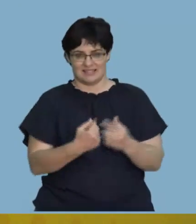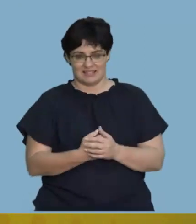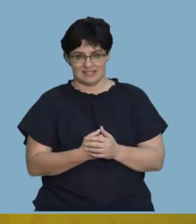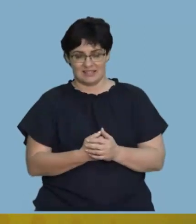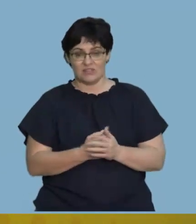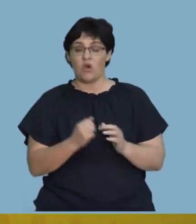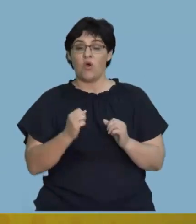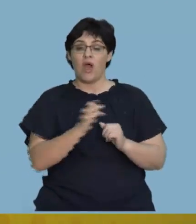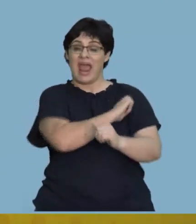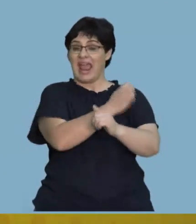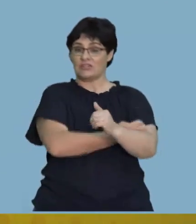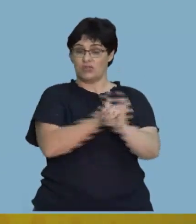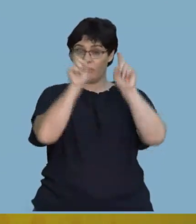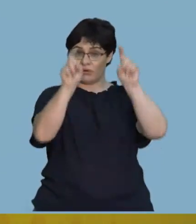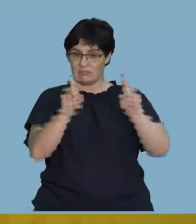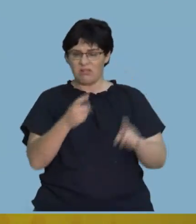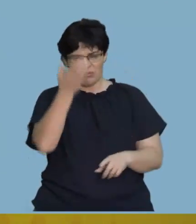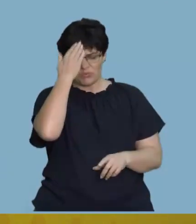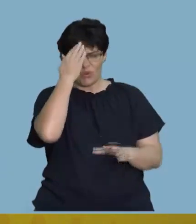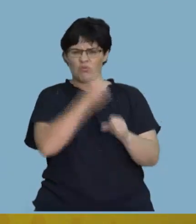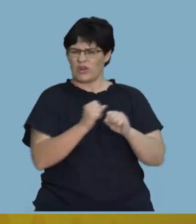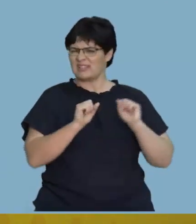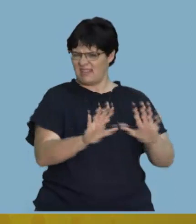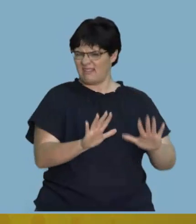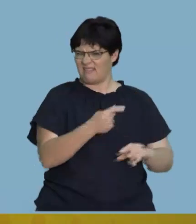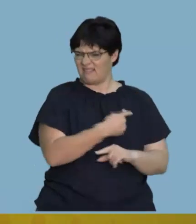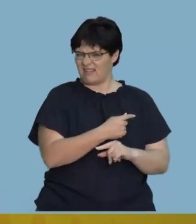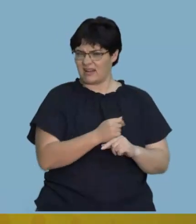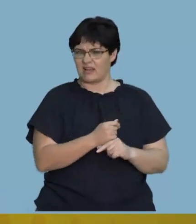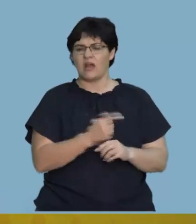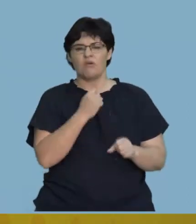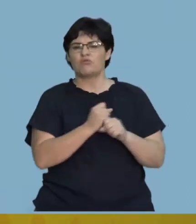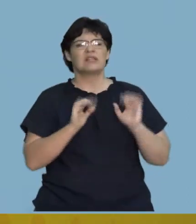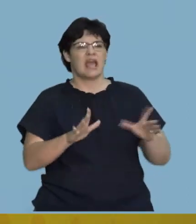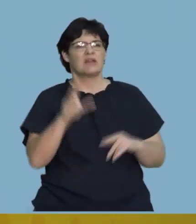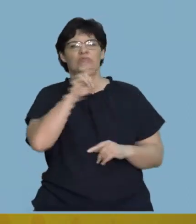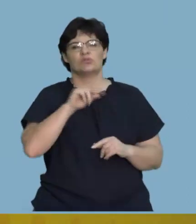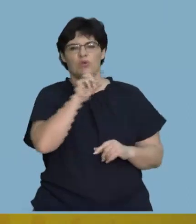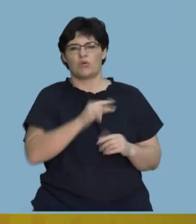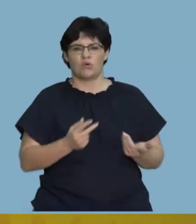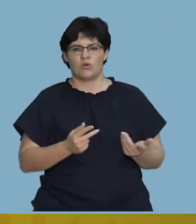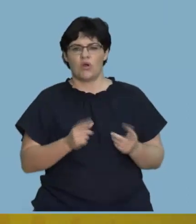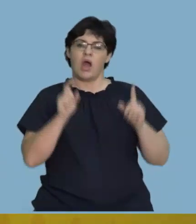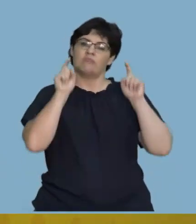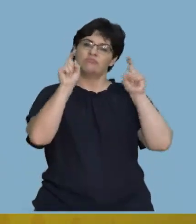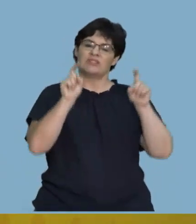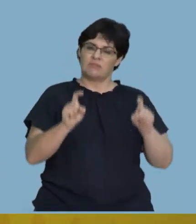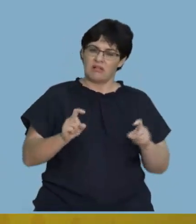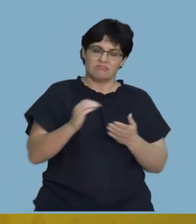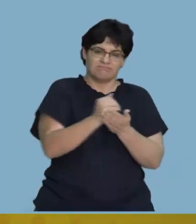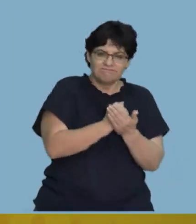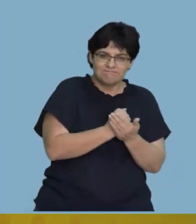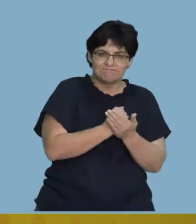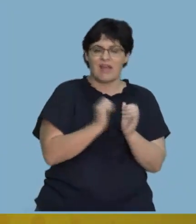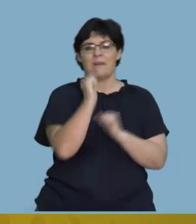principles, as we know them from grade 10, you'd remember that in grade 10 we would have spoken about, you know, the principle of conservation of